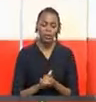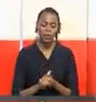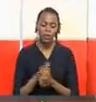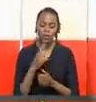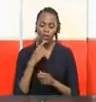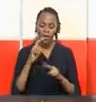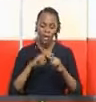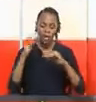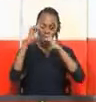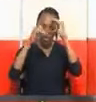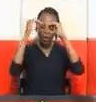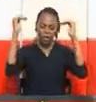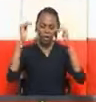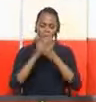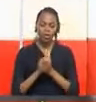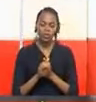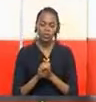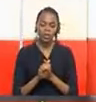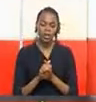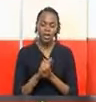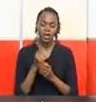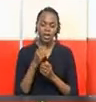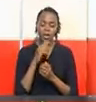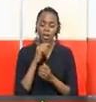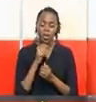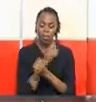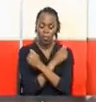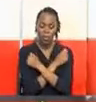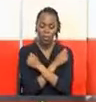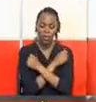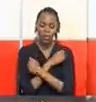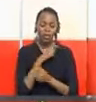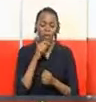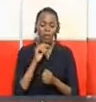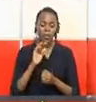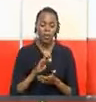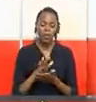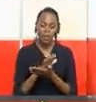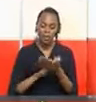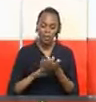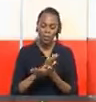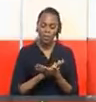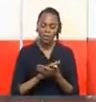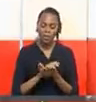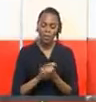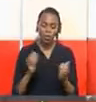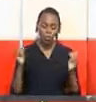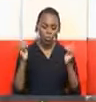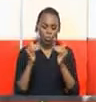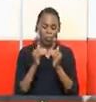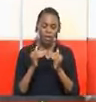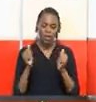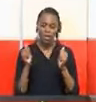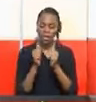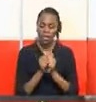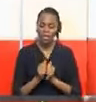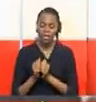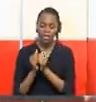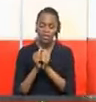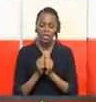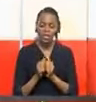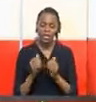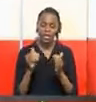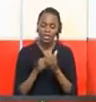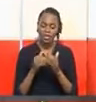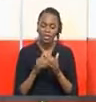heaven with his beloved mother and father, who have patiently waited to meet him again. So,